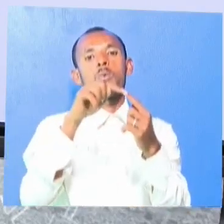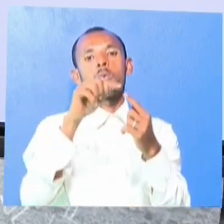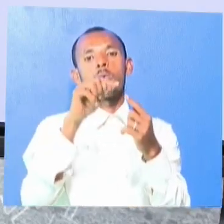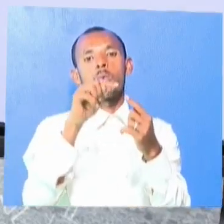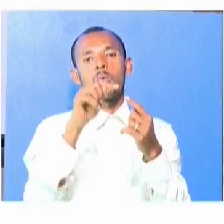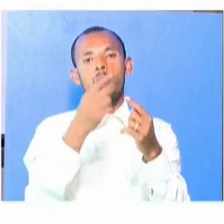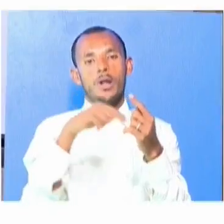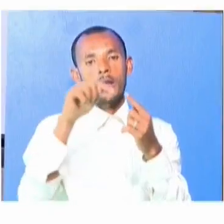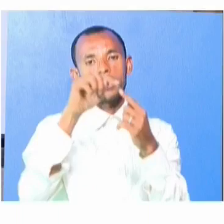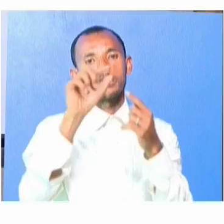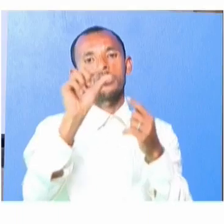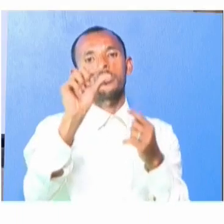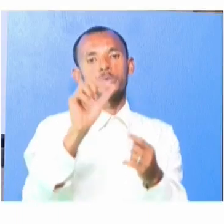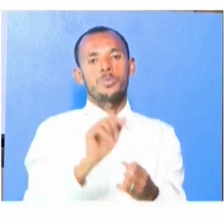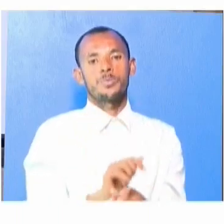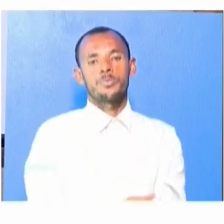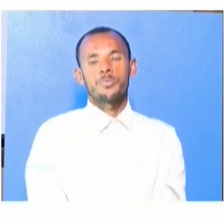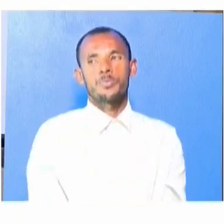descending.